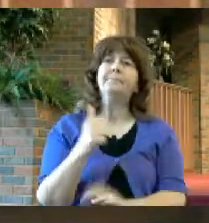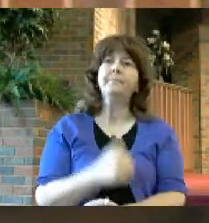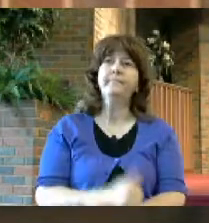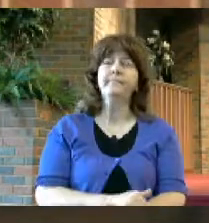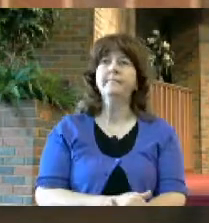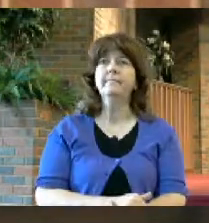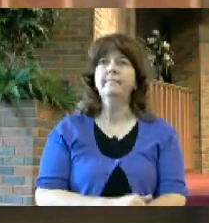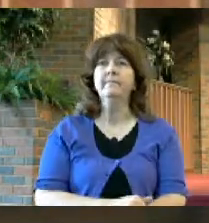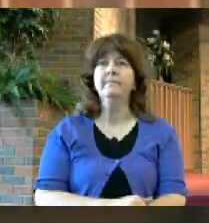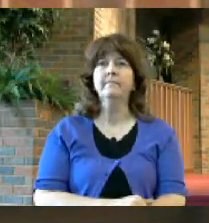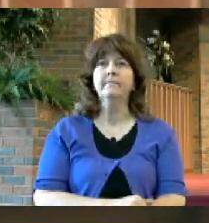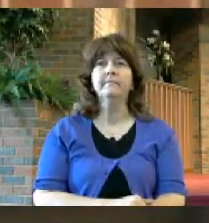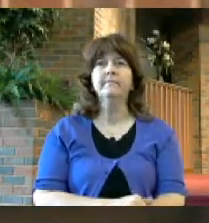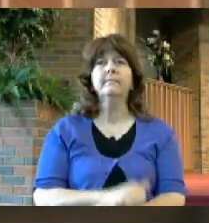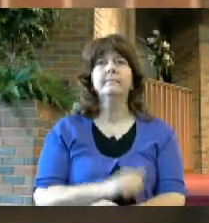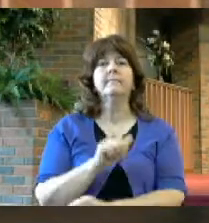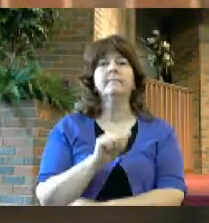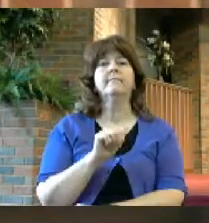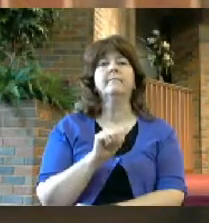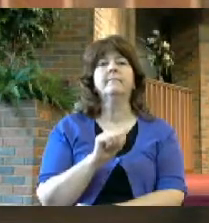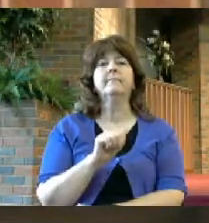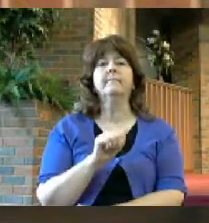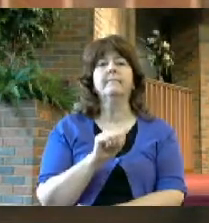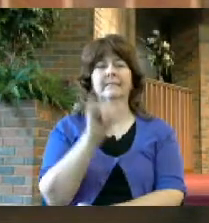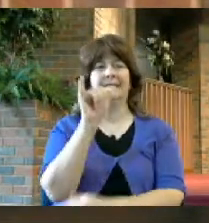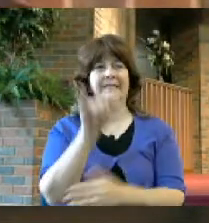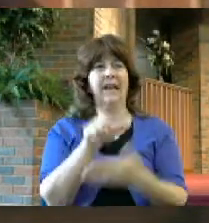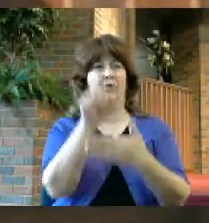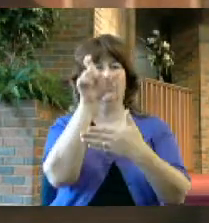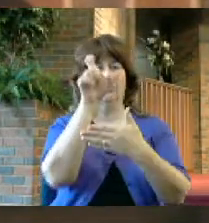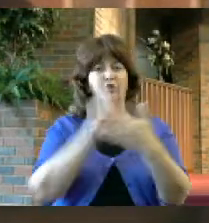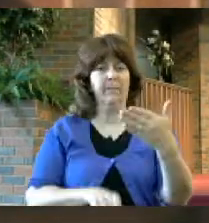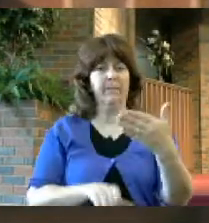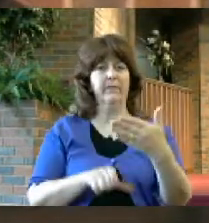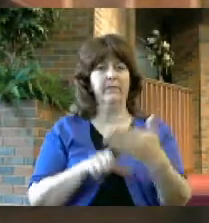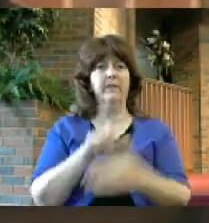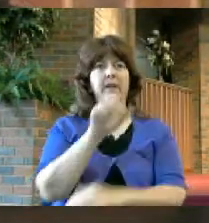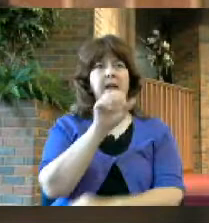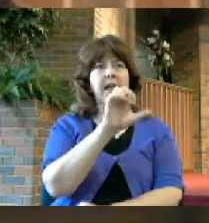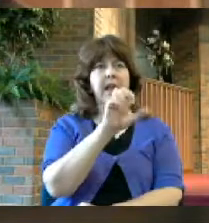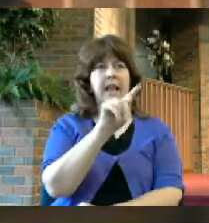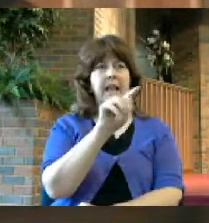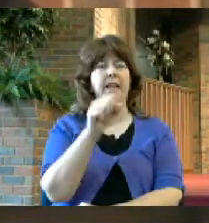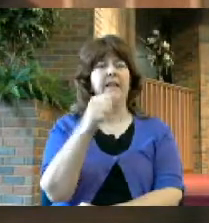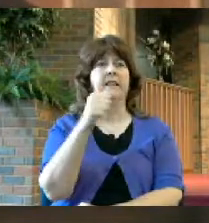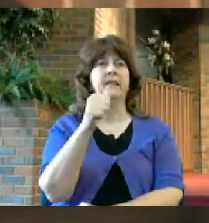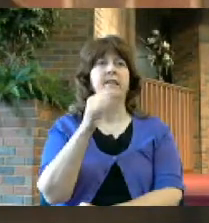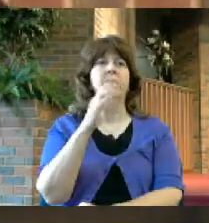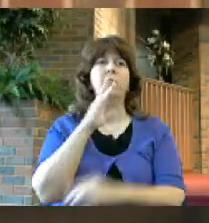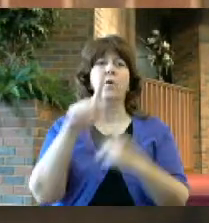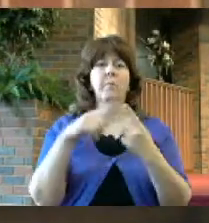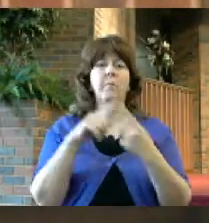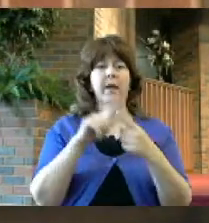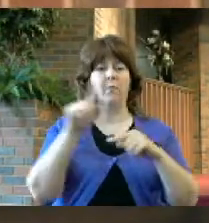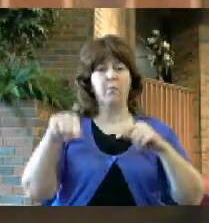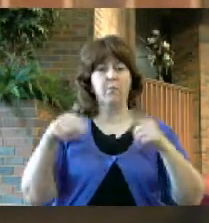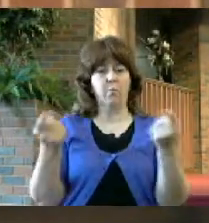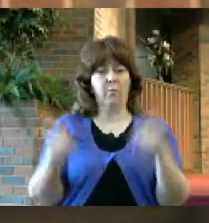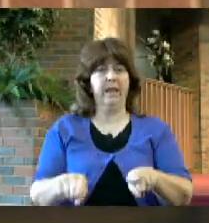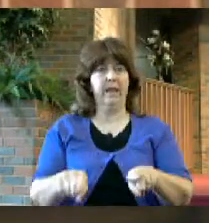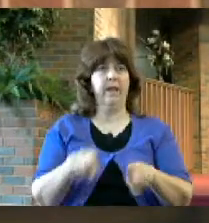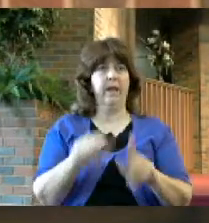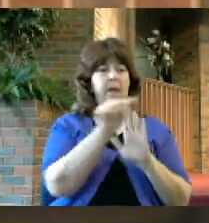The 10th chapter of the book of Acts records for us the interaction with the Apostle Peter and a man named